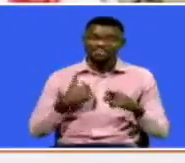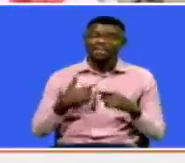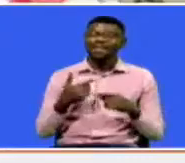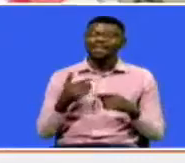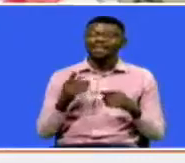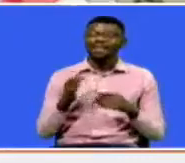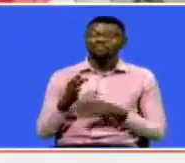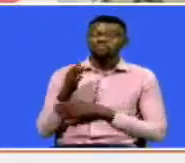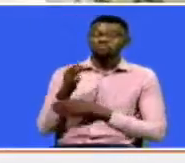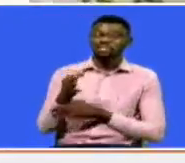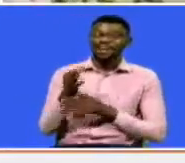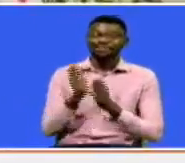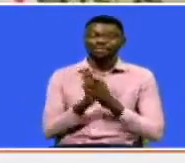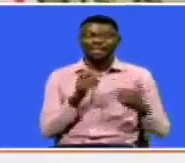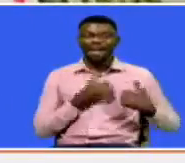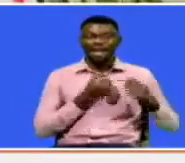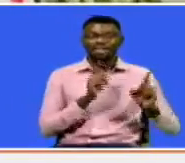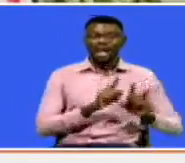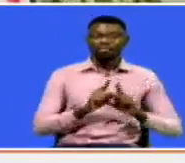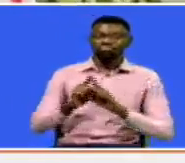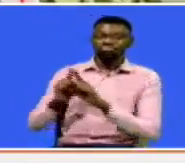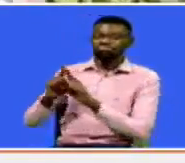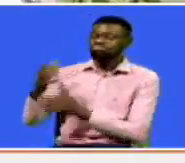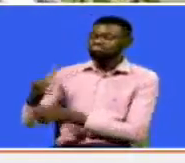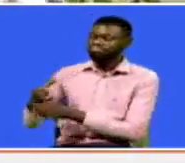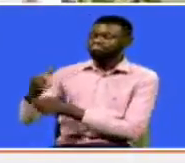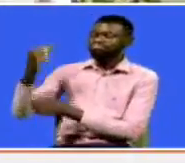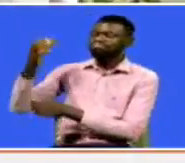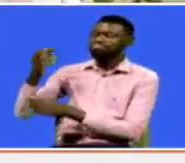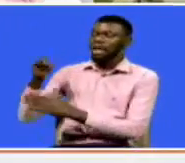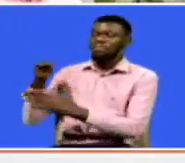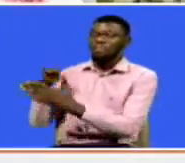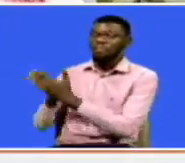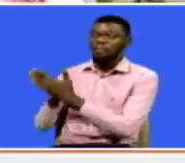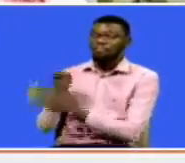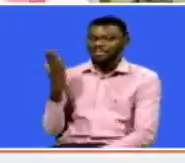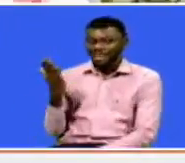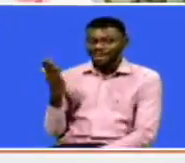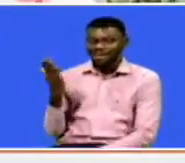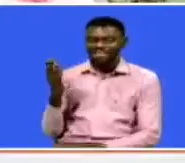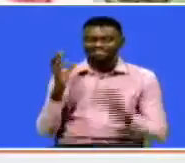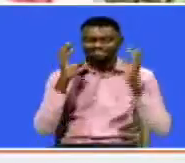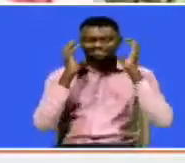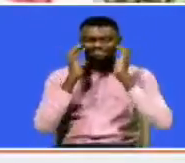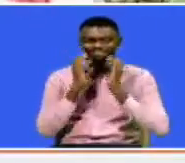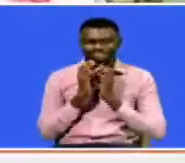flower of my life locking our padlock in the near future. Tobias Chanji,